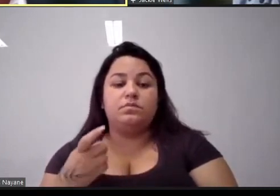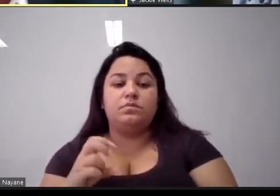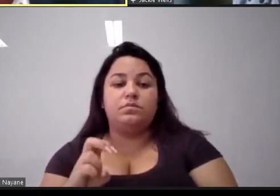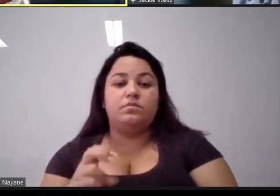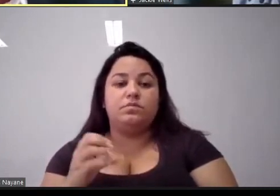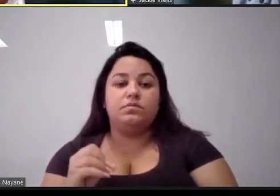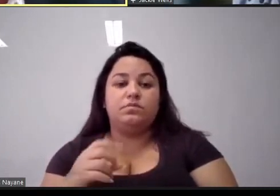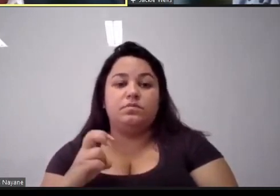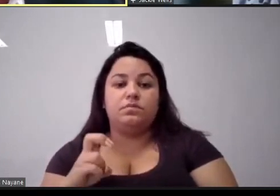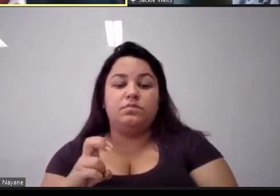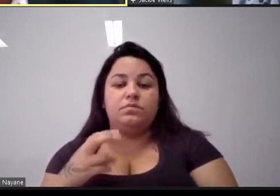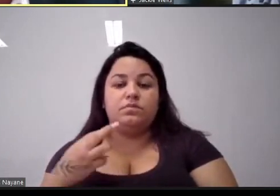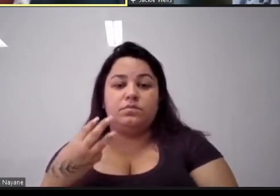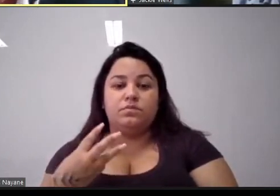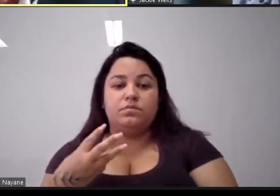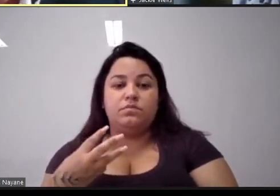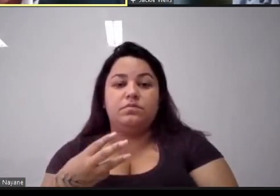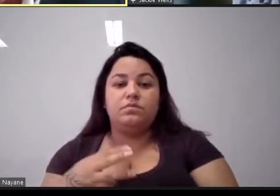number 15.